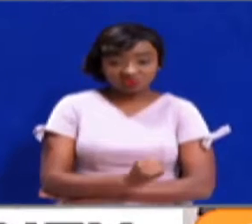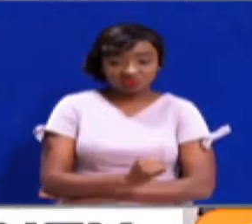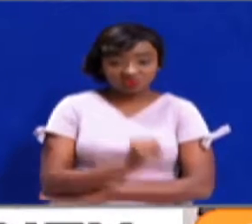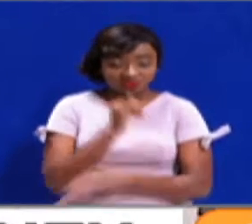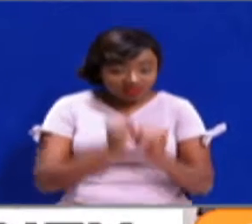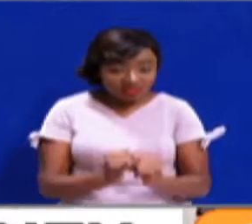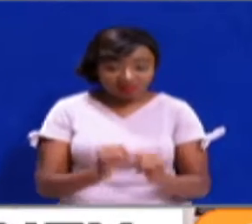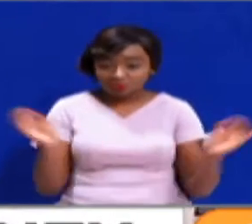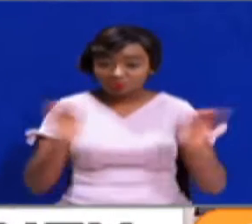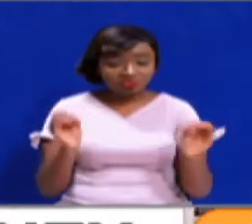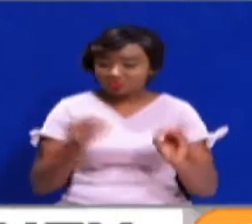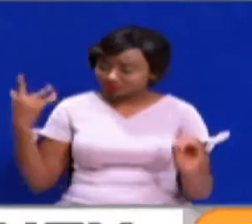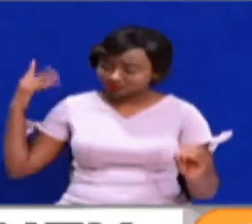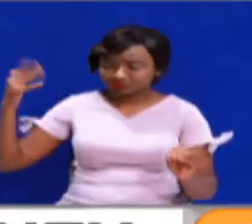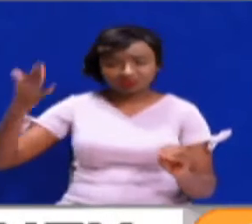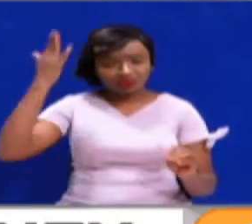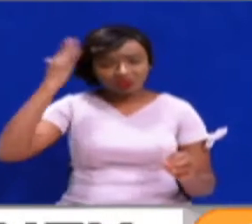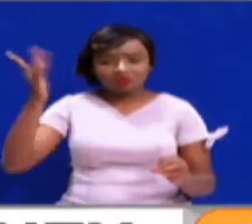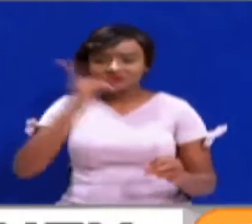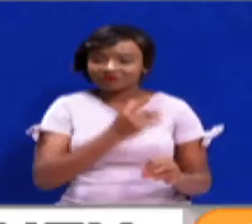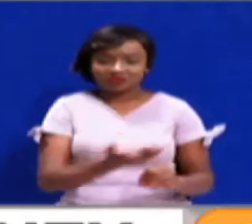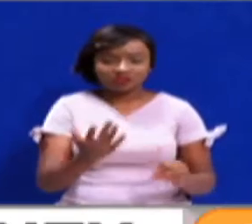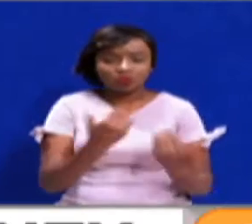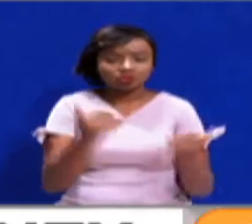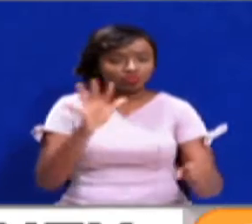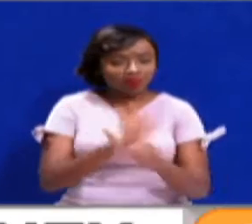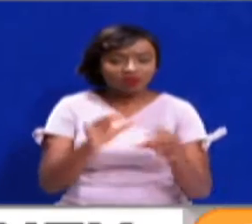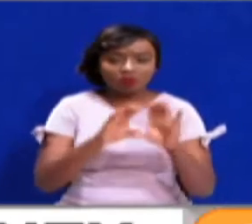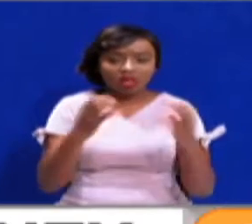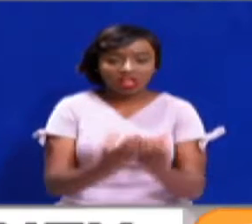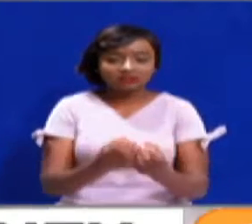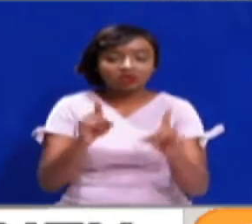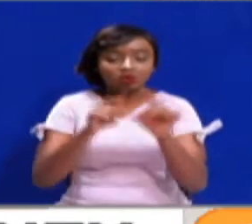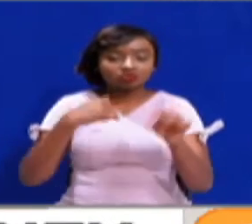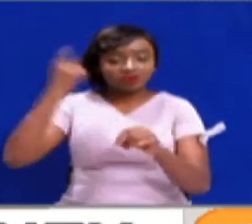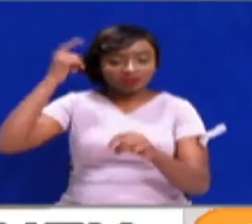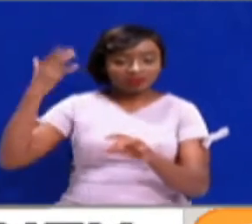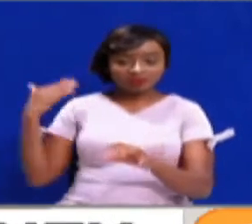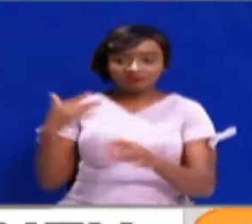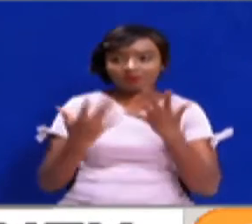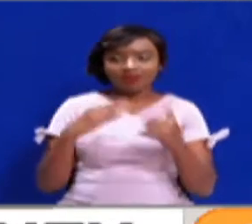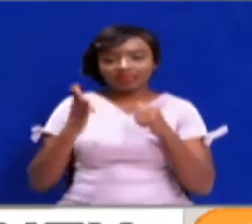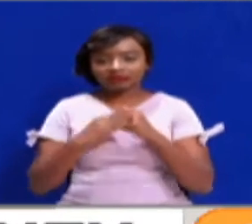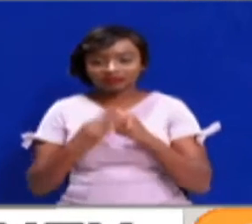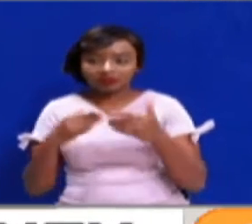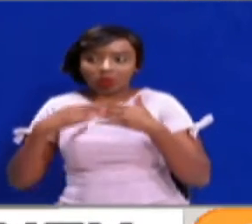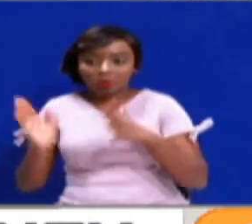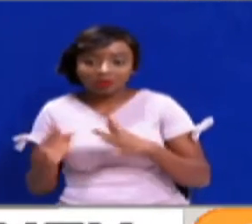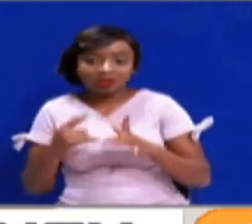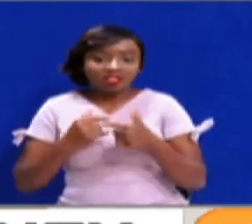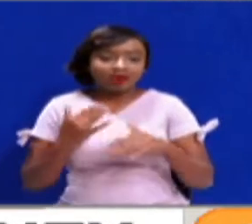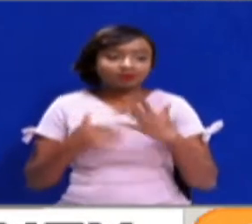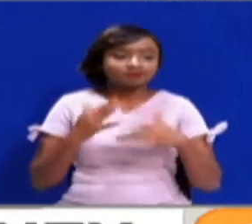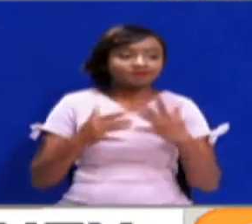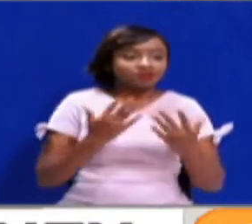happened? Yvonne. You know, I remember in the beginning when they said, okay, so possibly September, and then